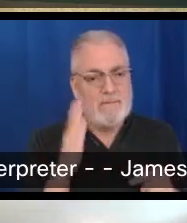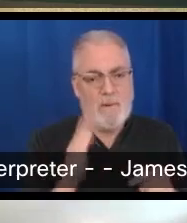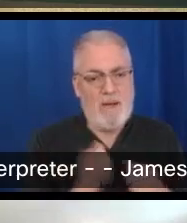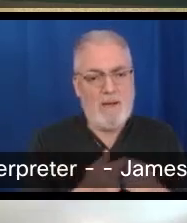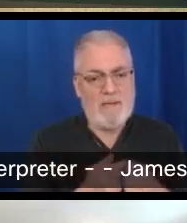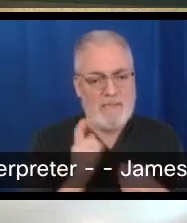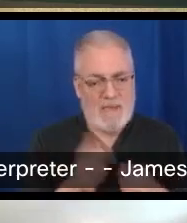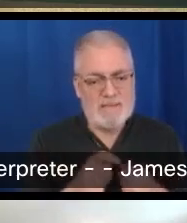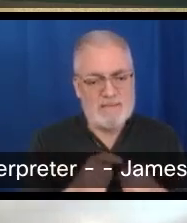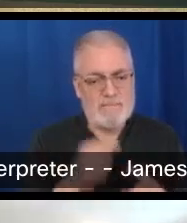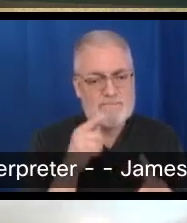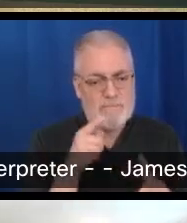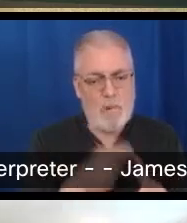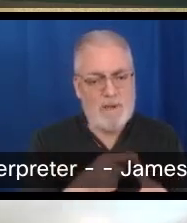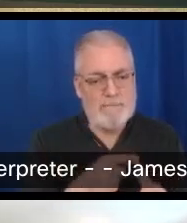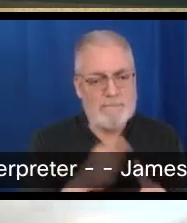Yep.